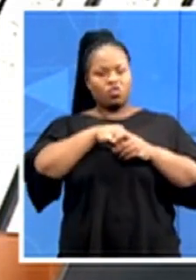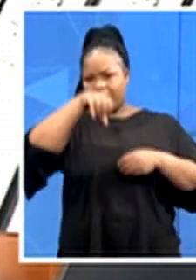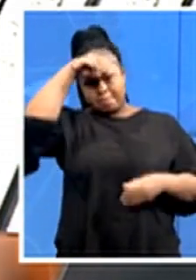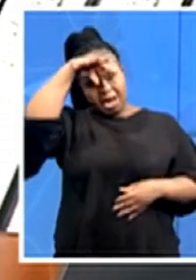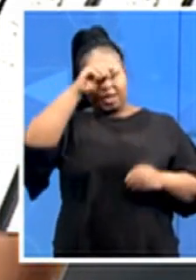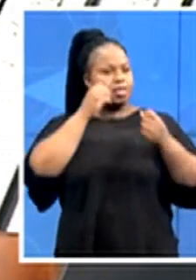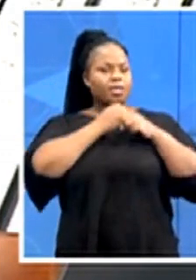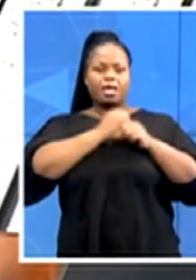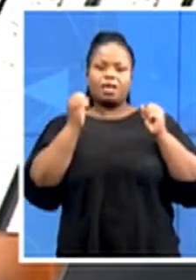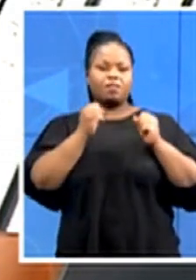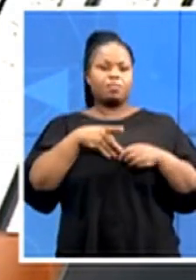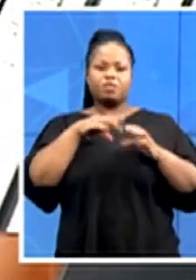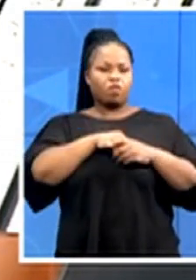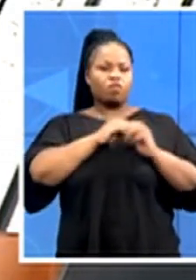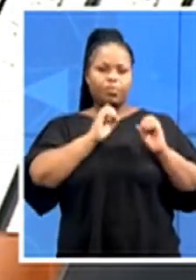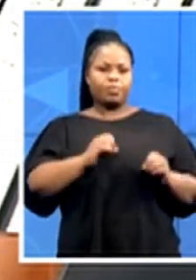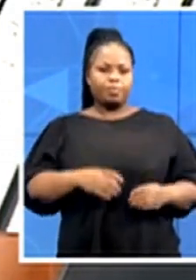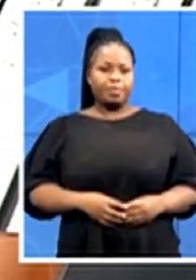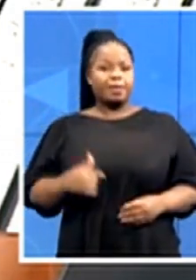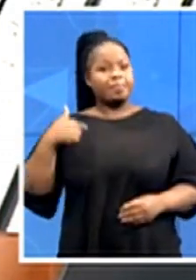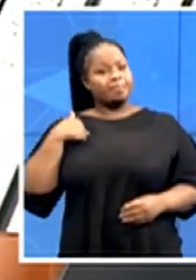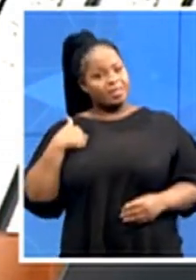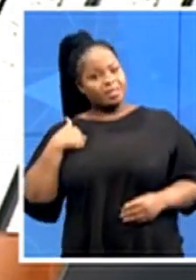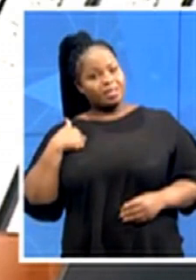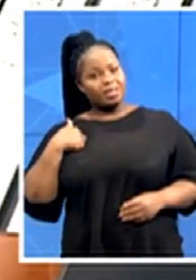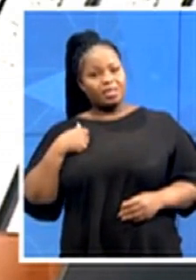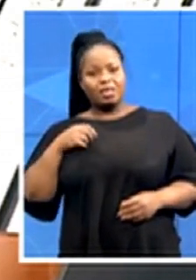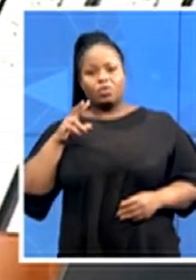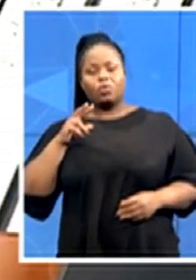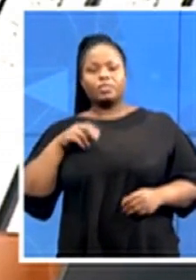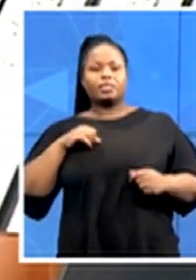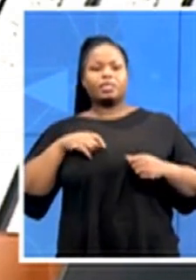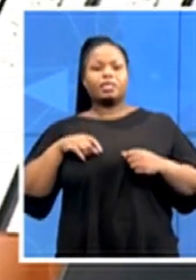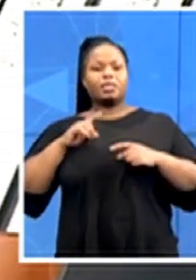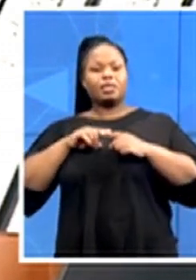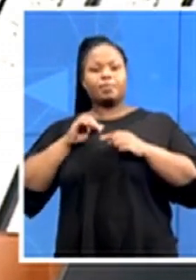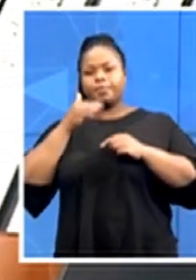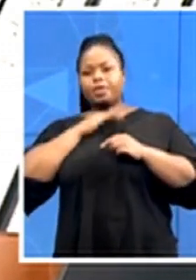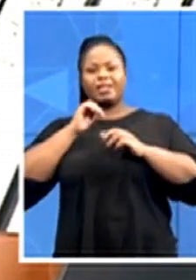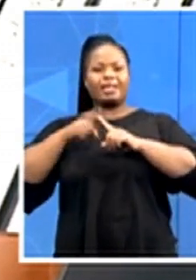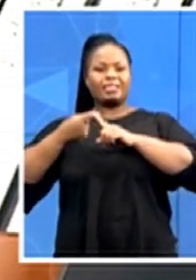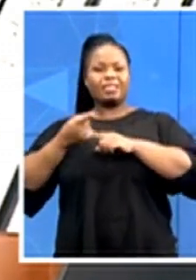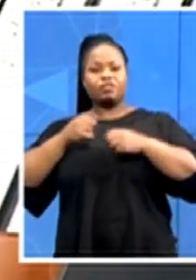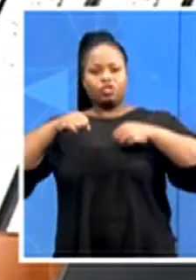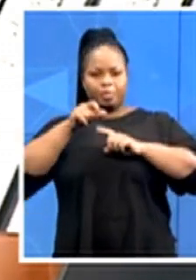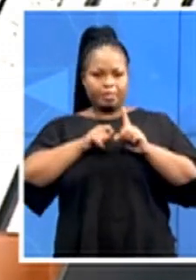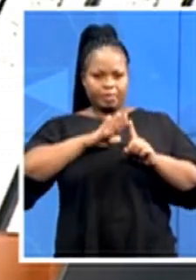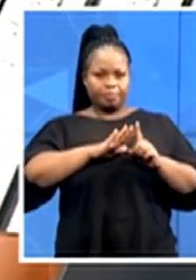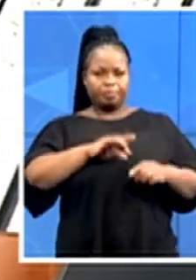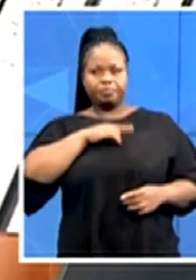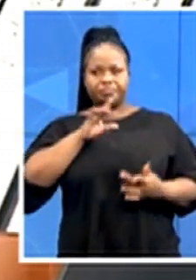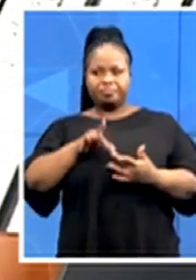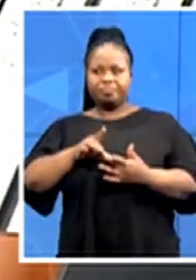I was a non-executive chairperson. Following my election as ANC Deputy President